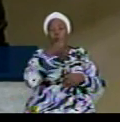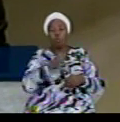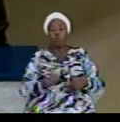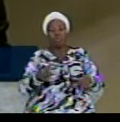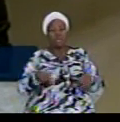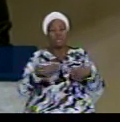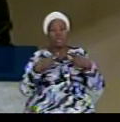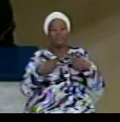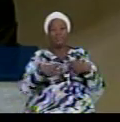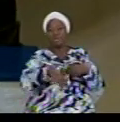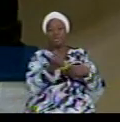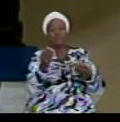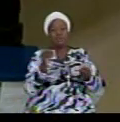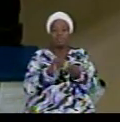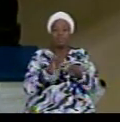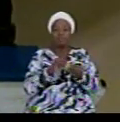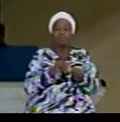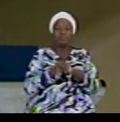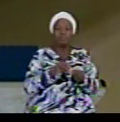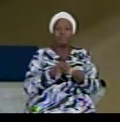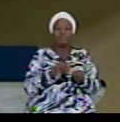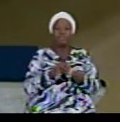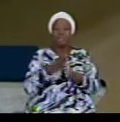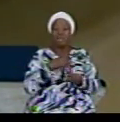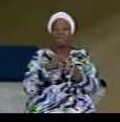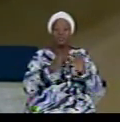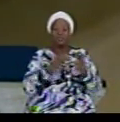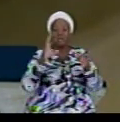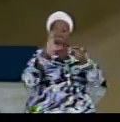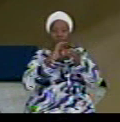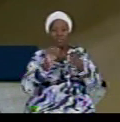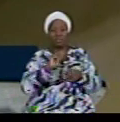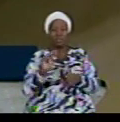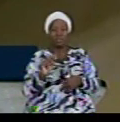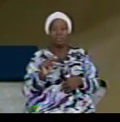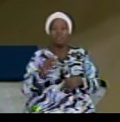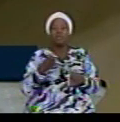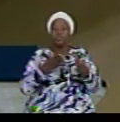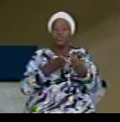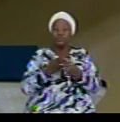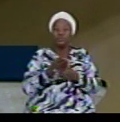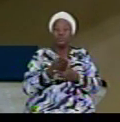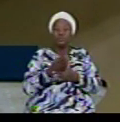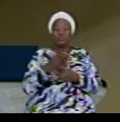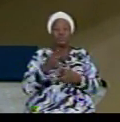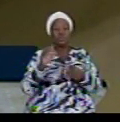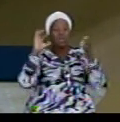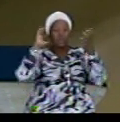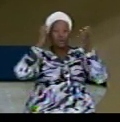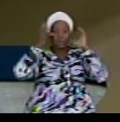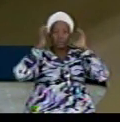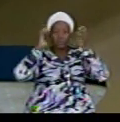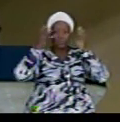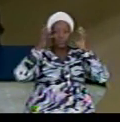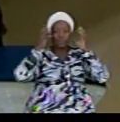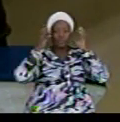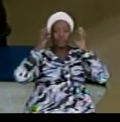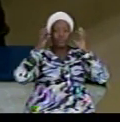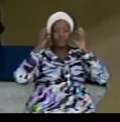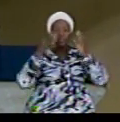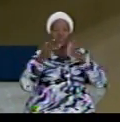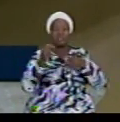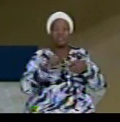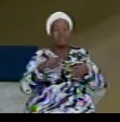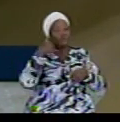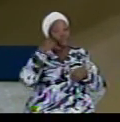life anymore. And if you are joining through the radio, there's a